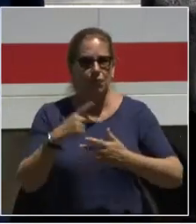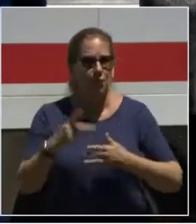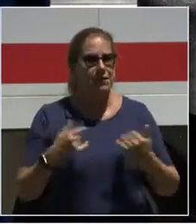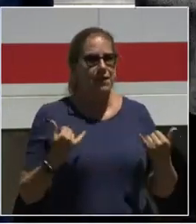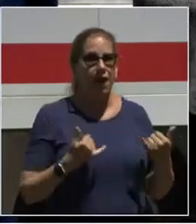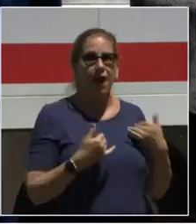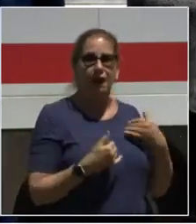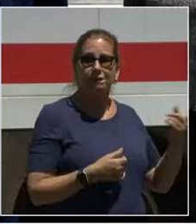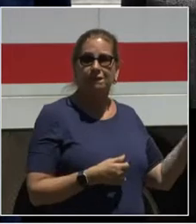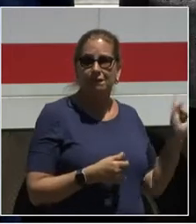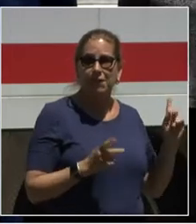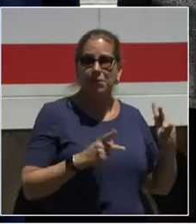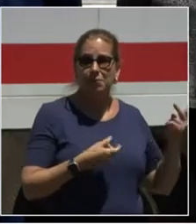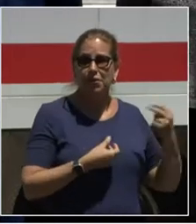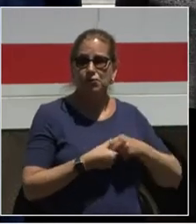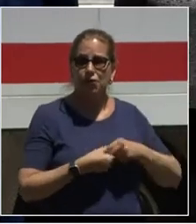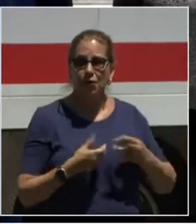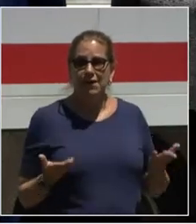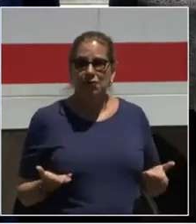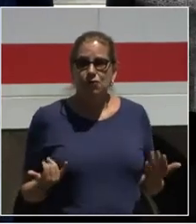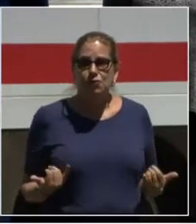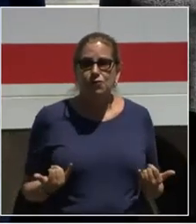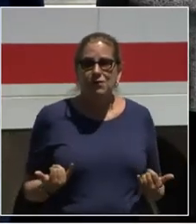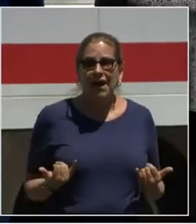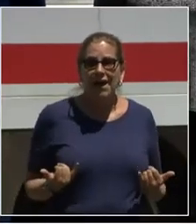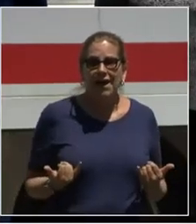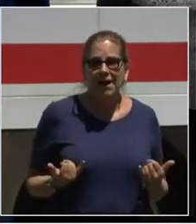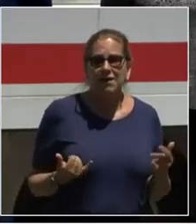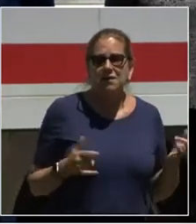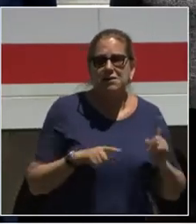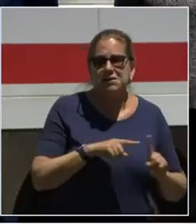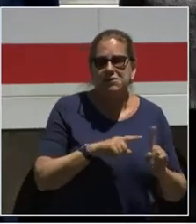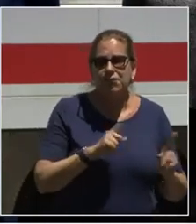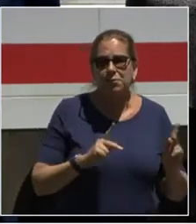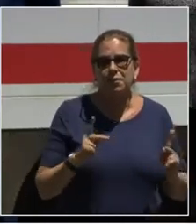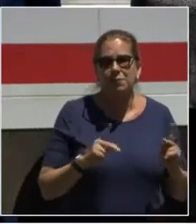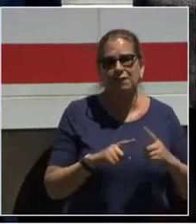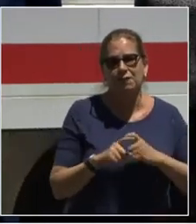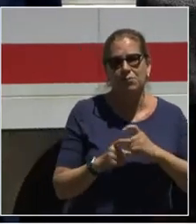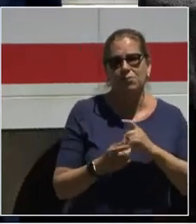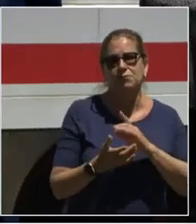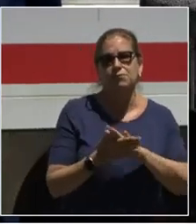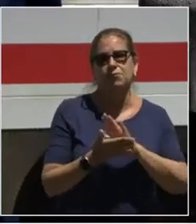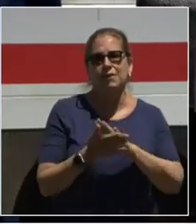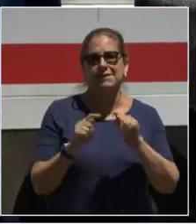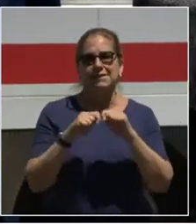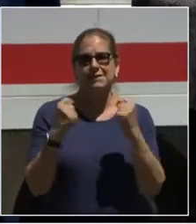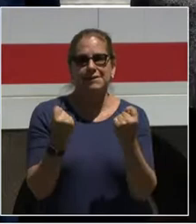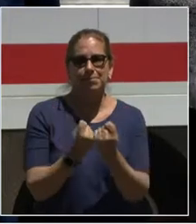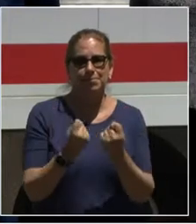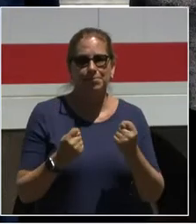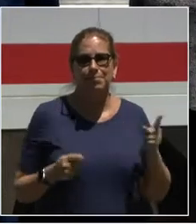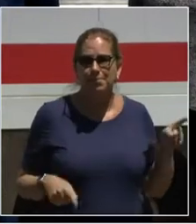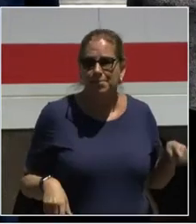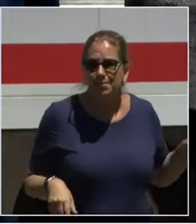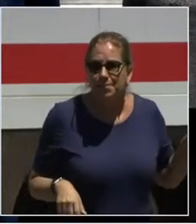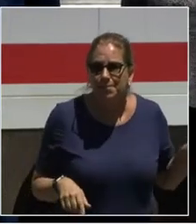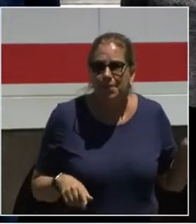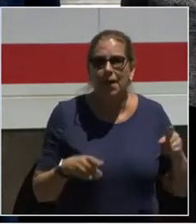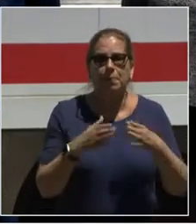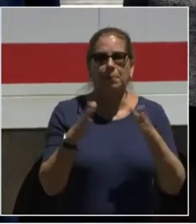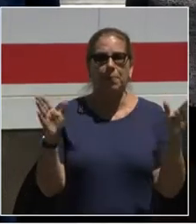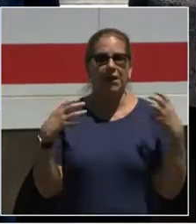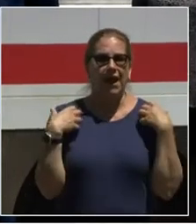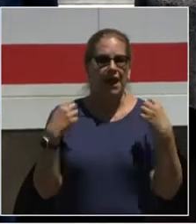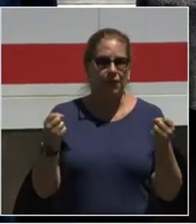a number of our public schools team as well as our public health team. So